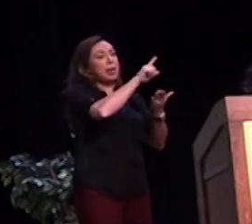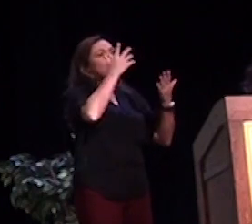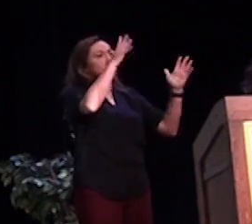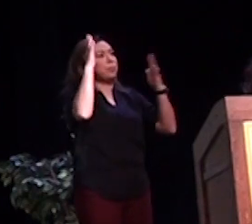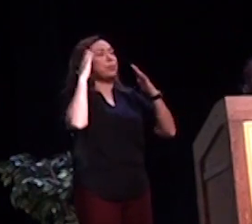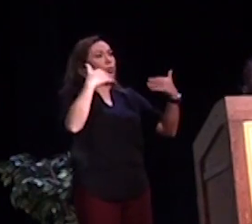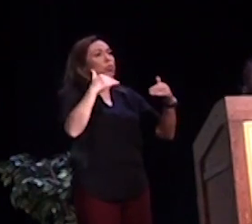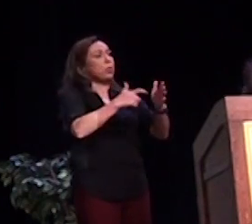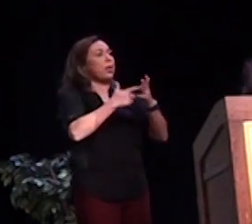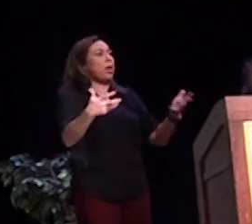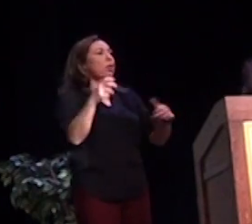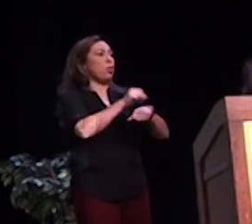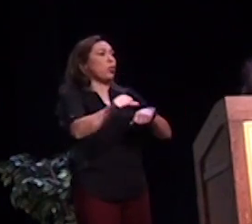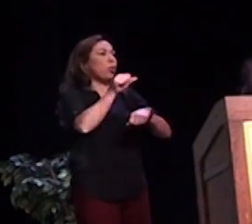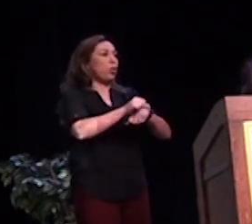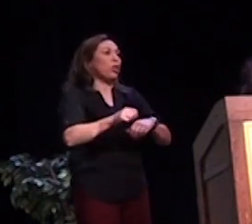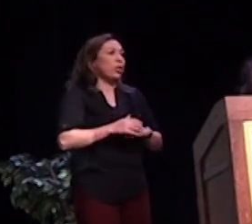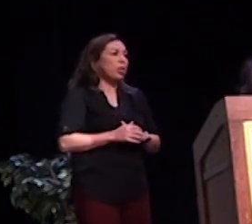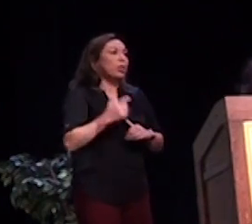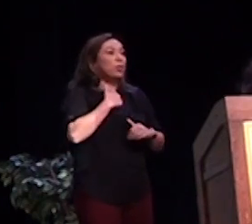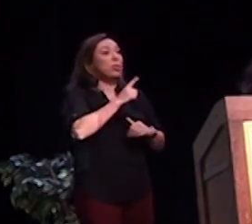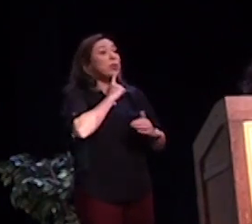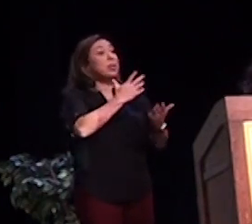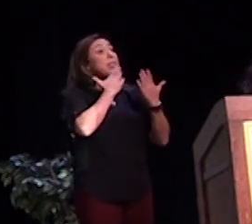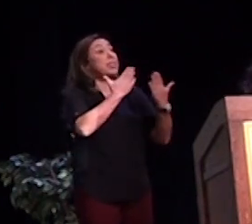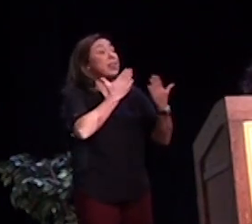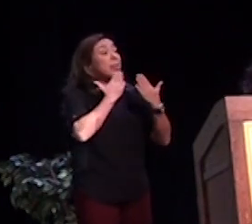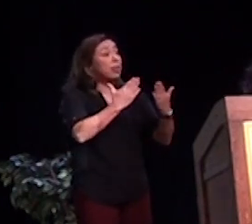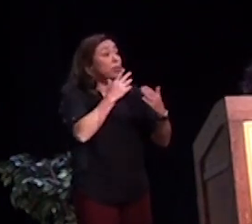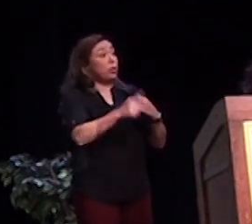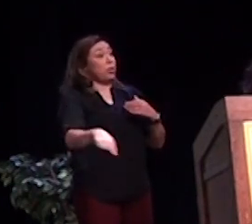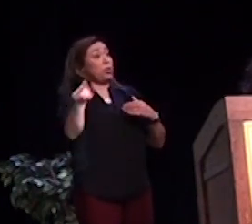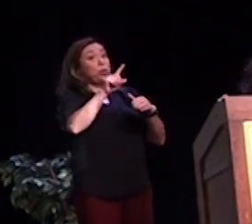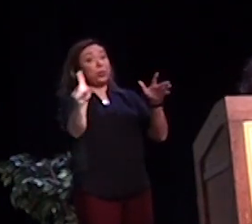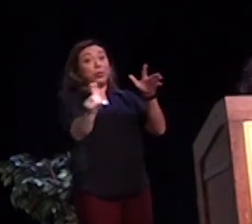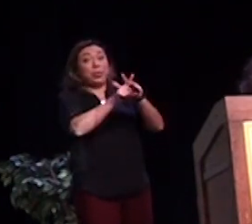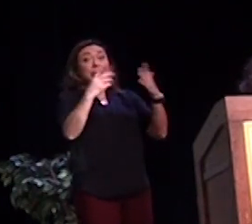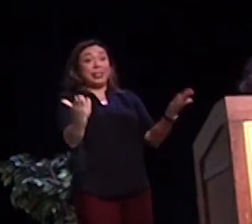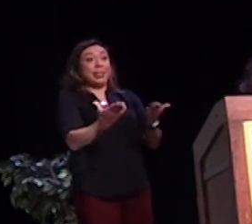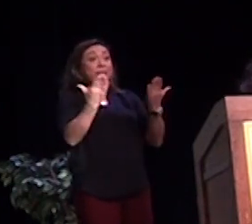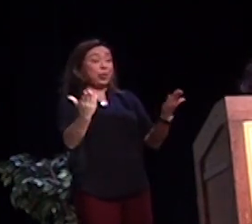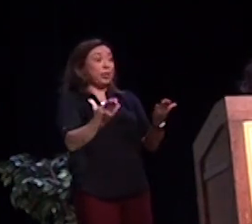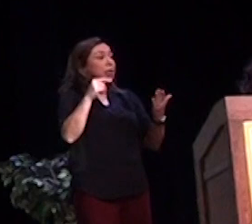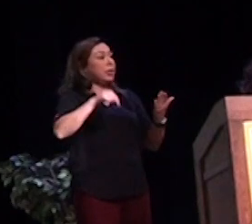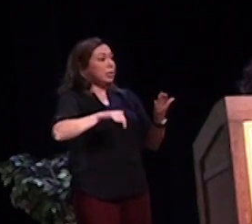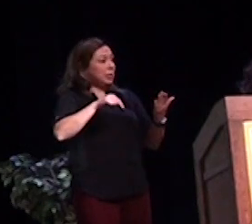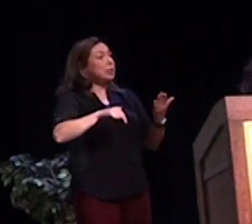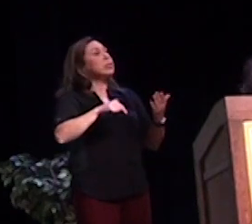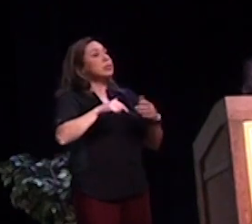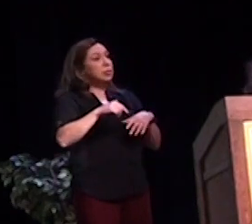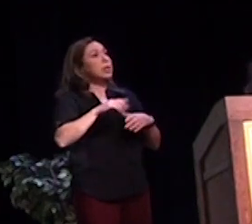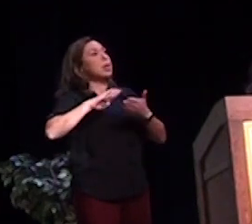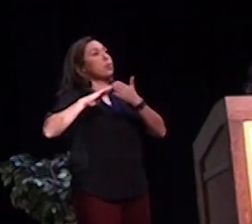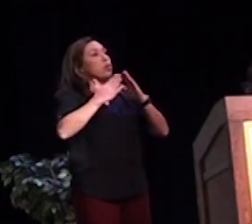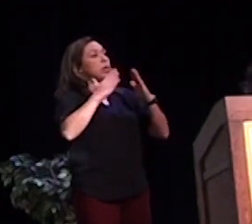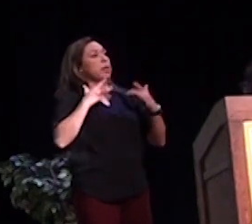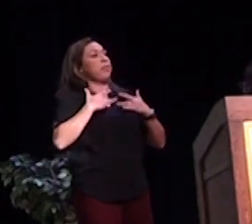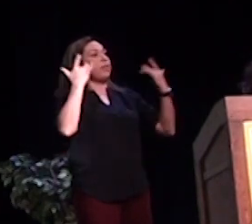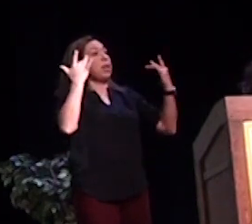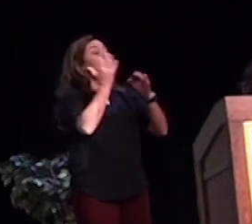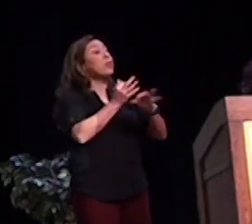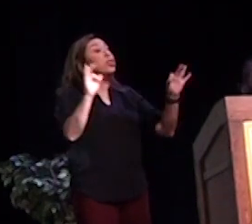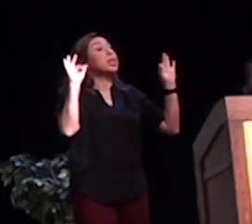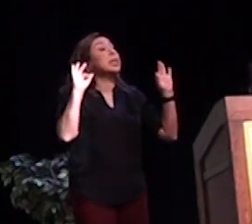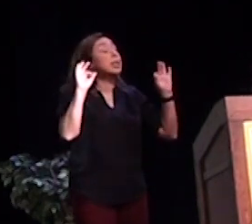takes. We are so thankful that you all are here. This is a free community event. It is a free community